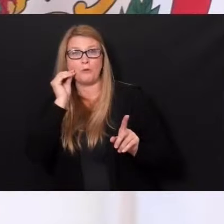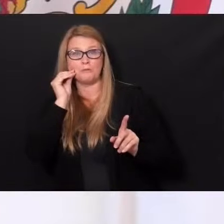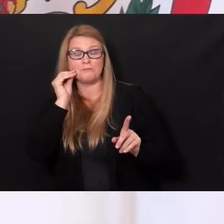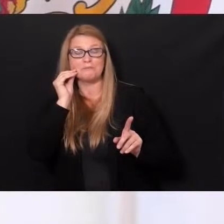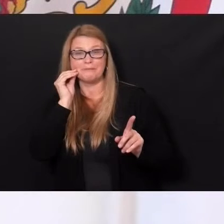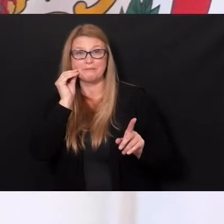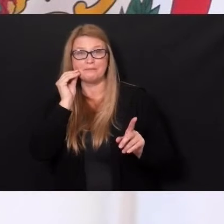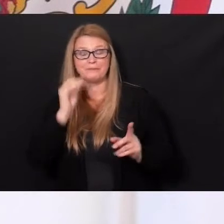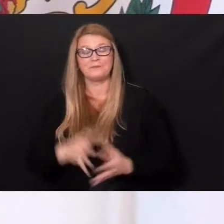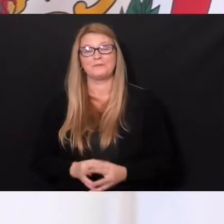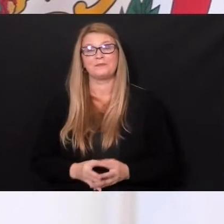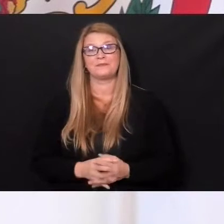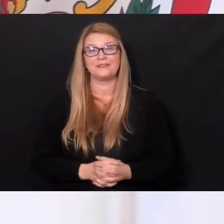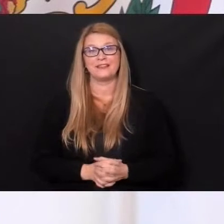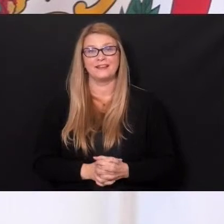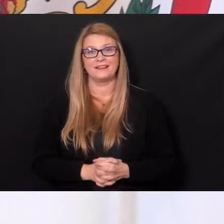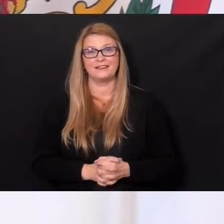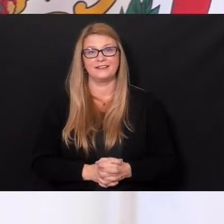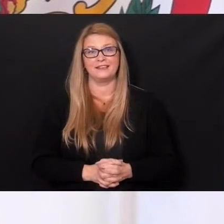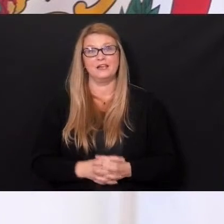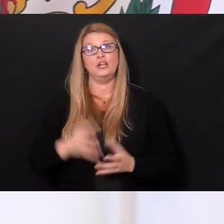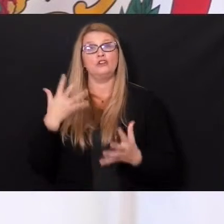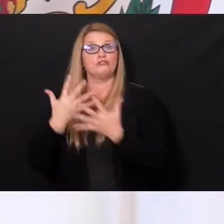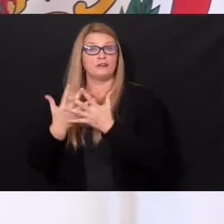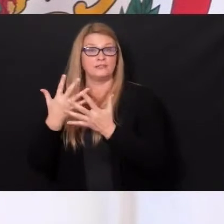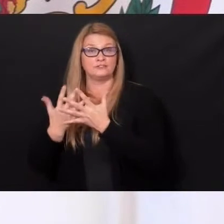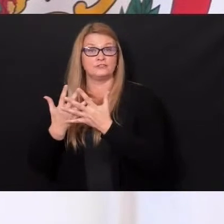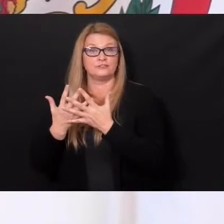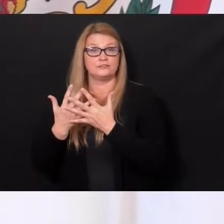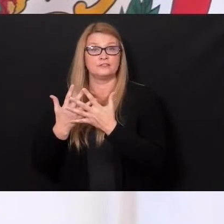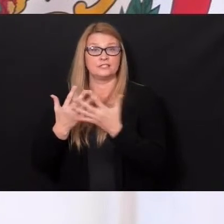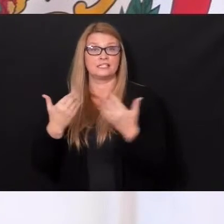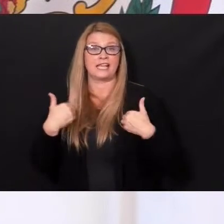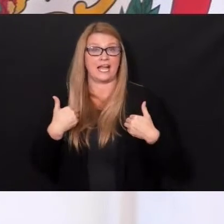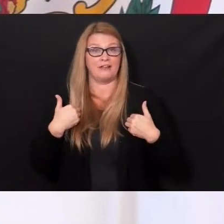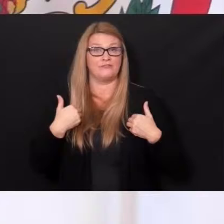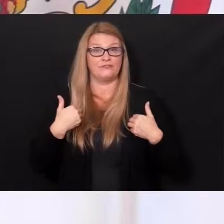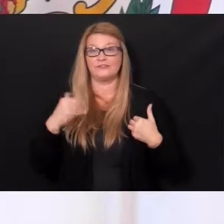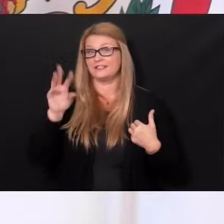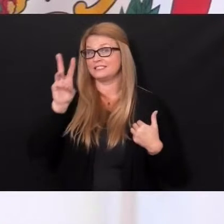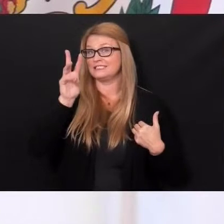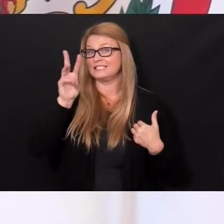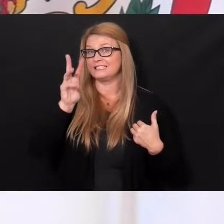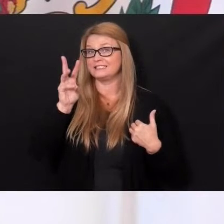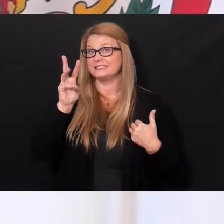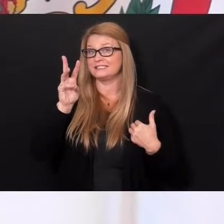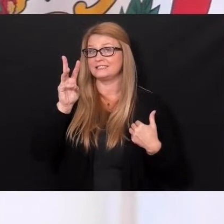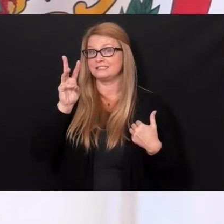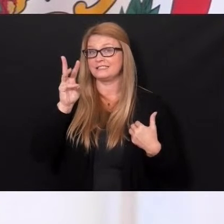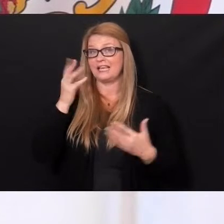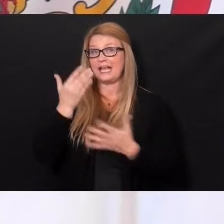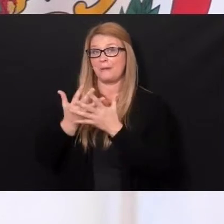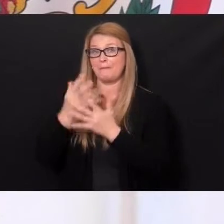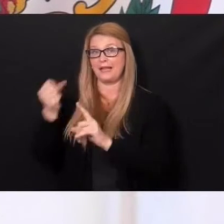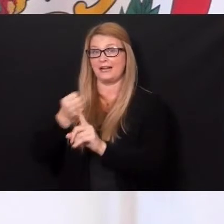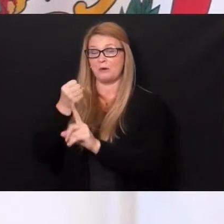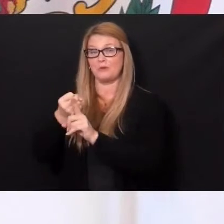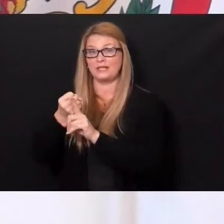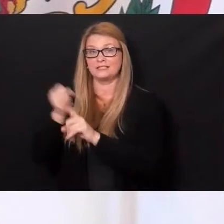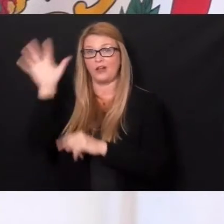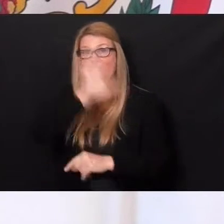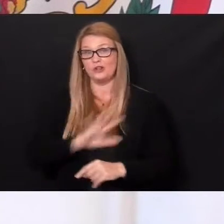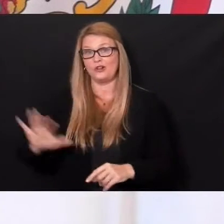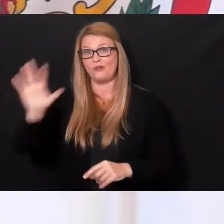future. As far as corrections, we now have 6 inmates all across the state of West Virginia